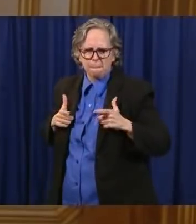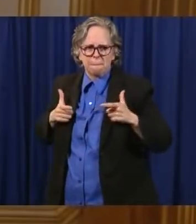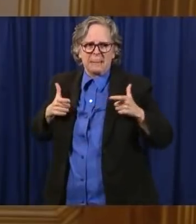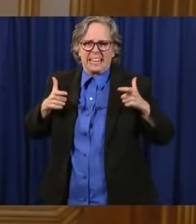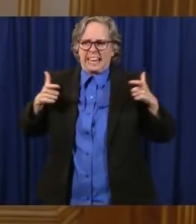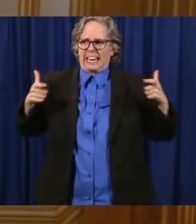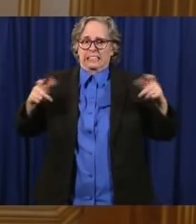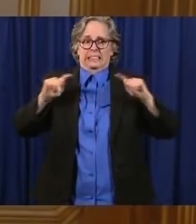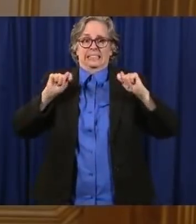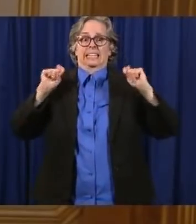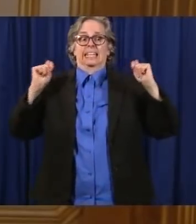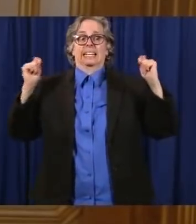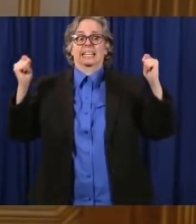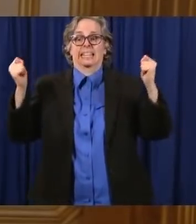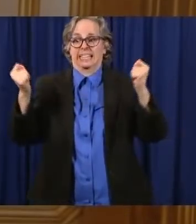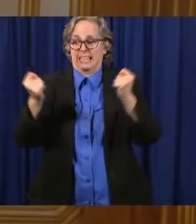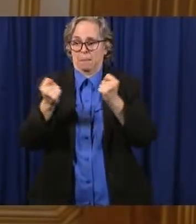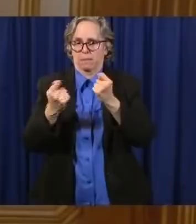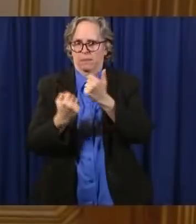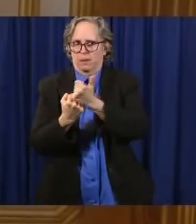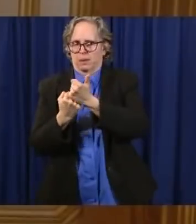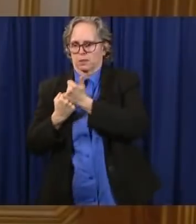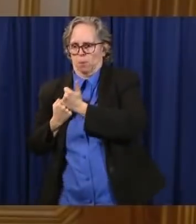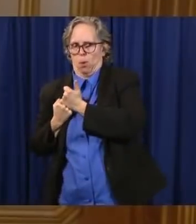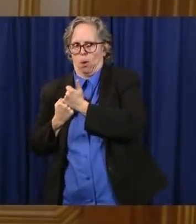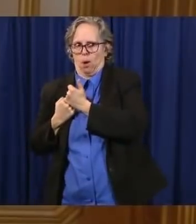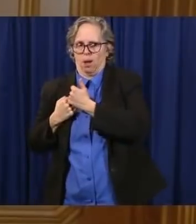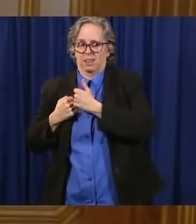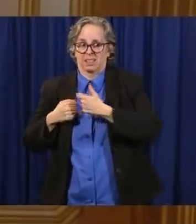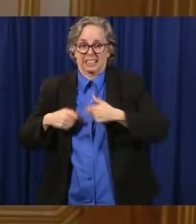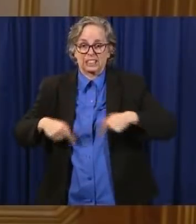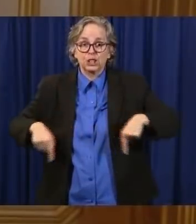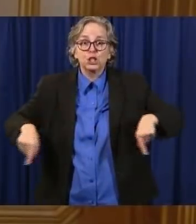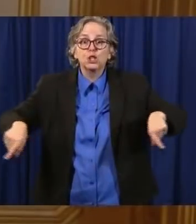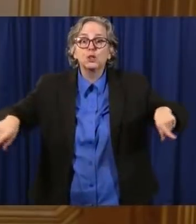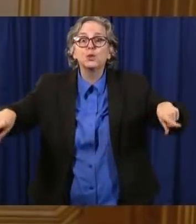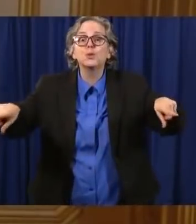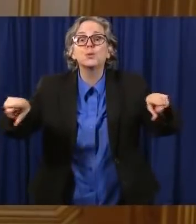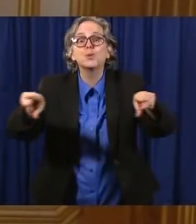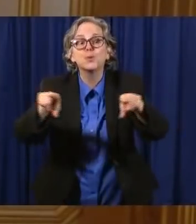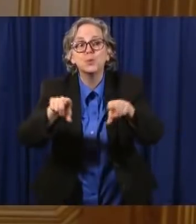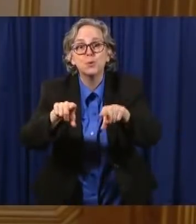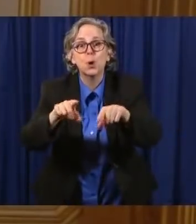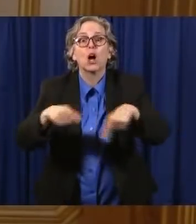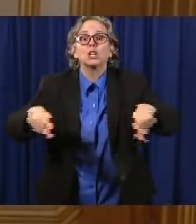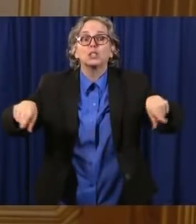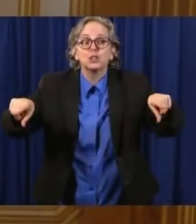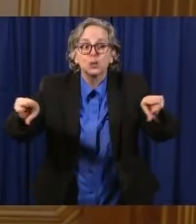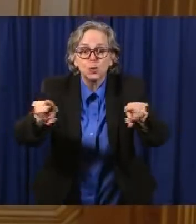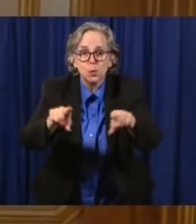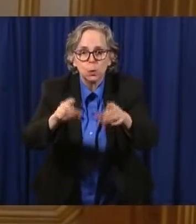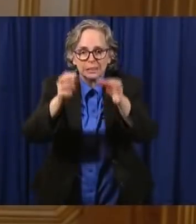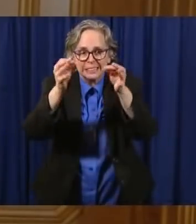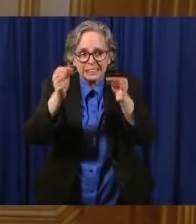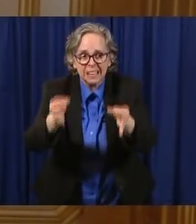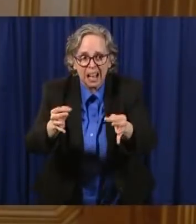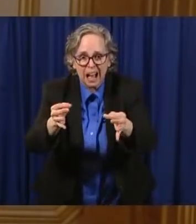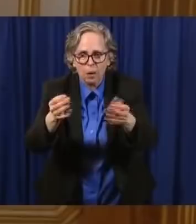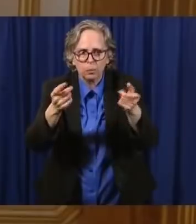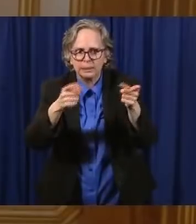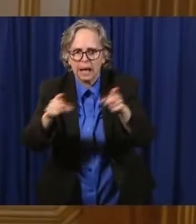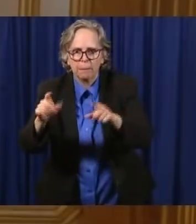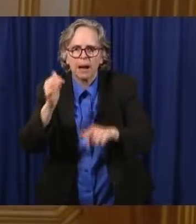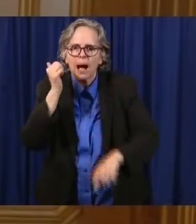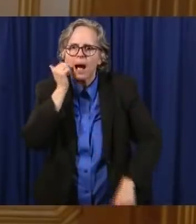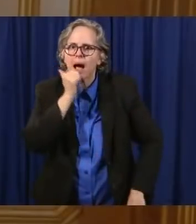it takes all of you out there who are watching, because you're the ones who are determining how we're doing every day. And so